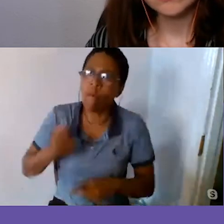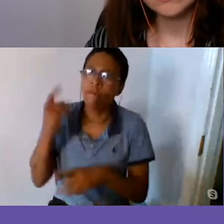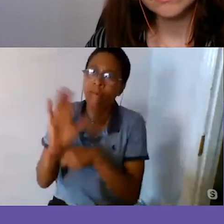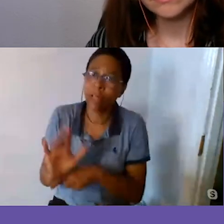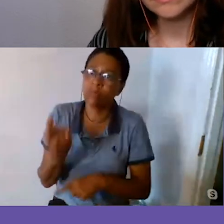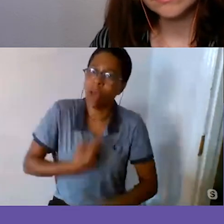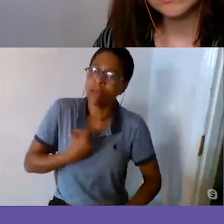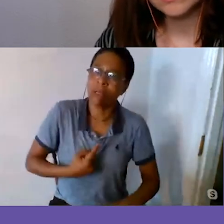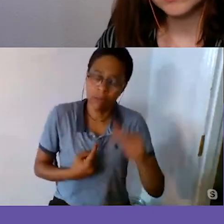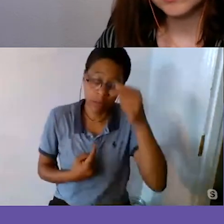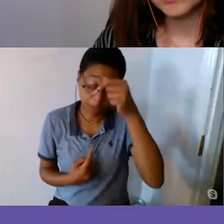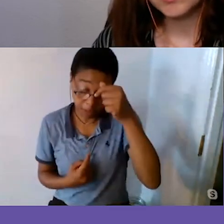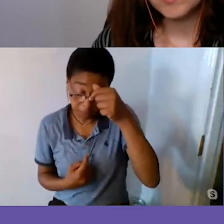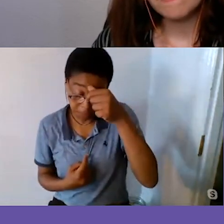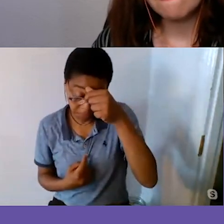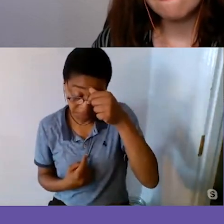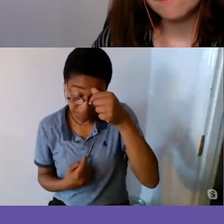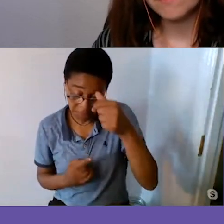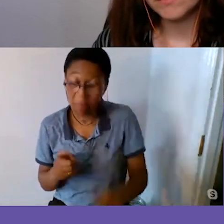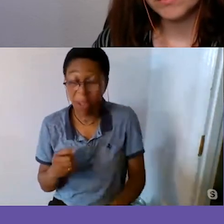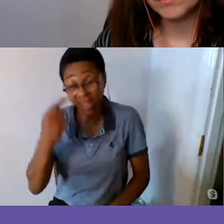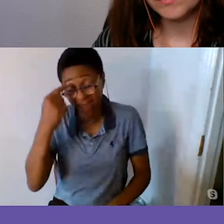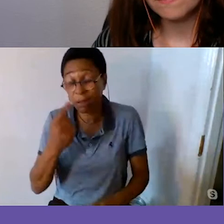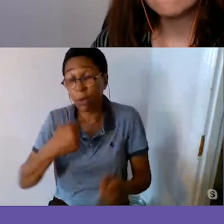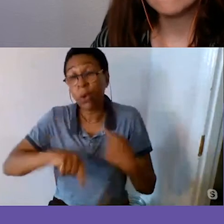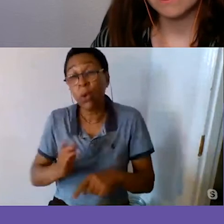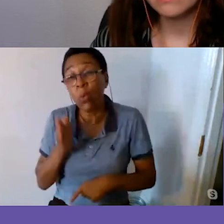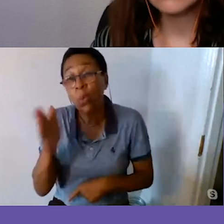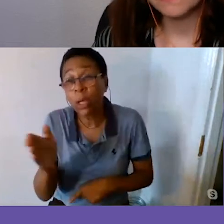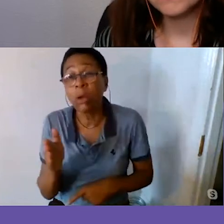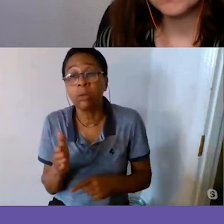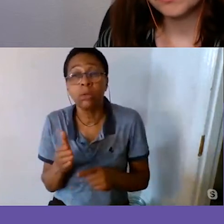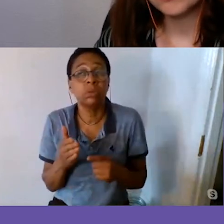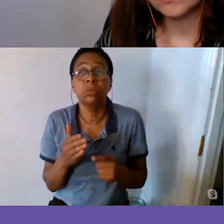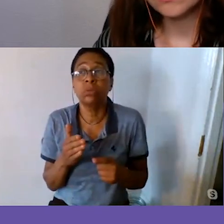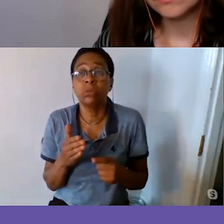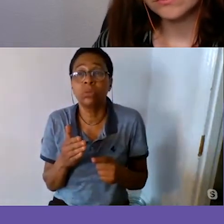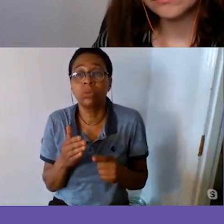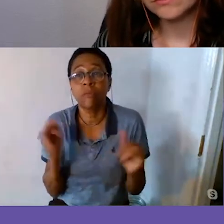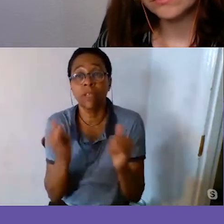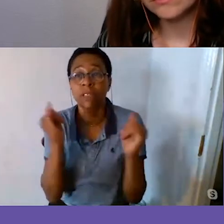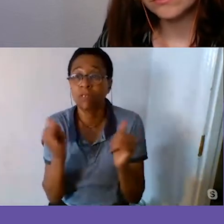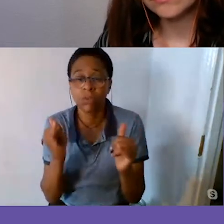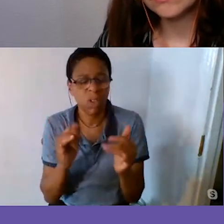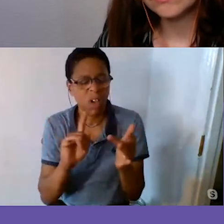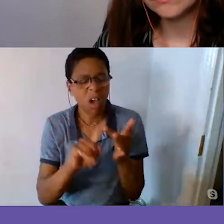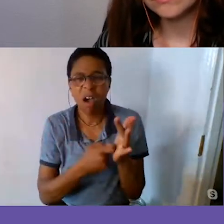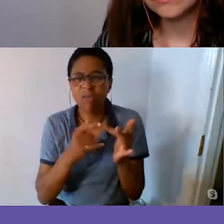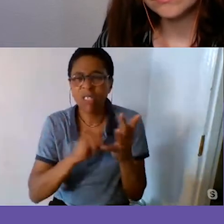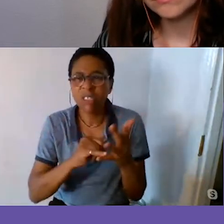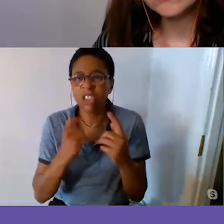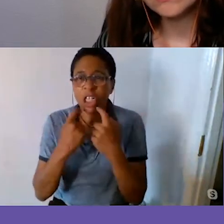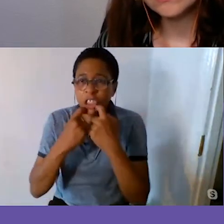of, but like, I think in the UK we have a lot of film festivals. You've got like Fringe, BFI, Flare, Iris, Shout. So there's all these